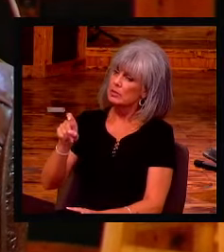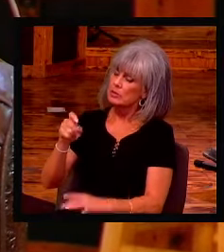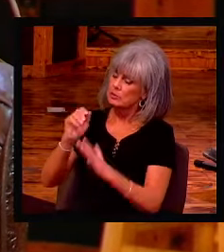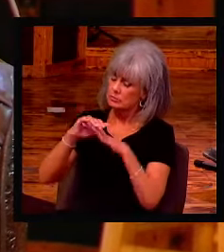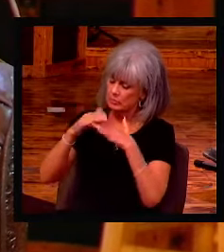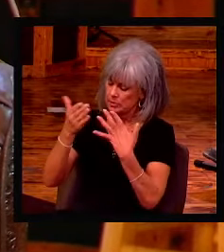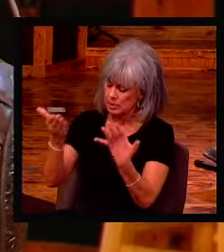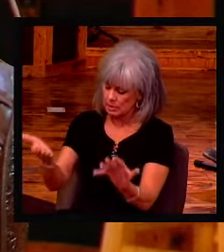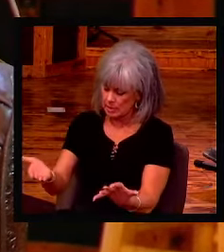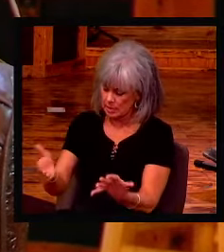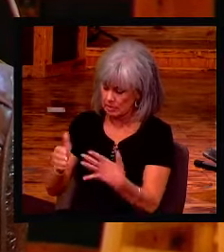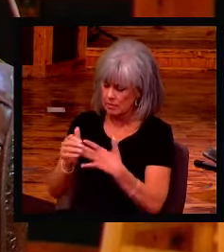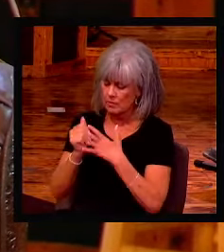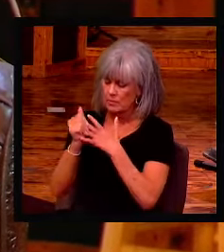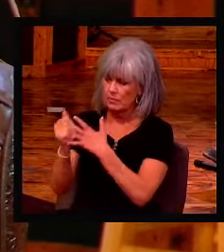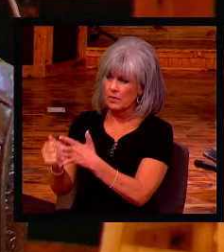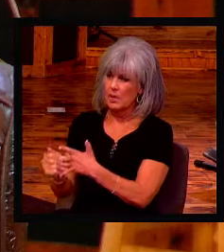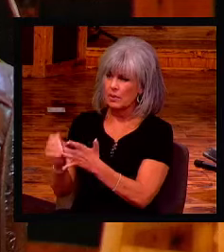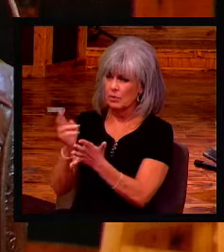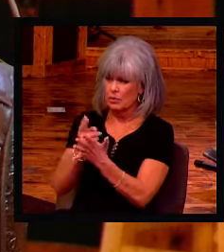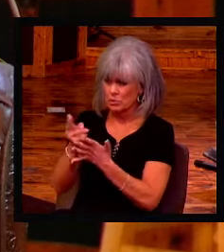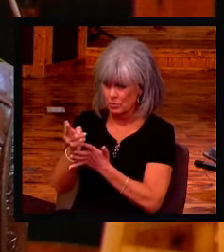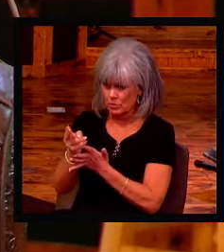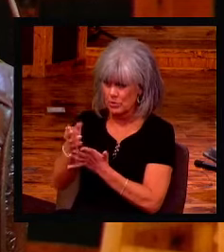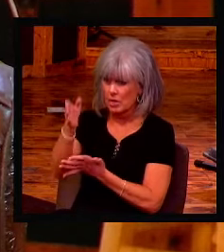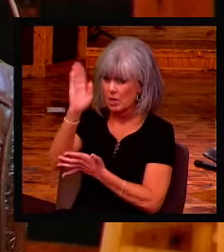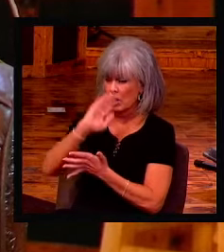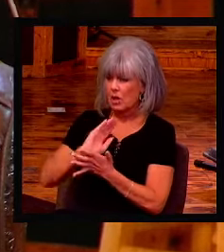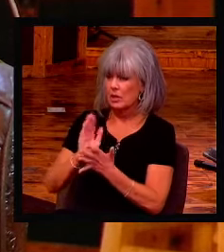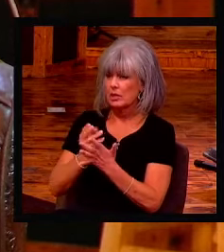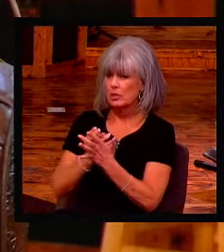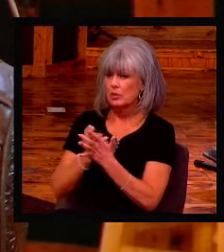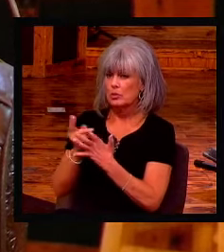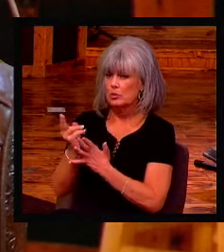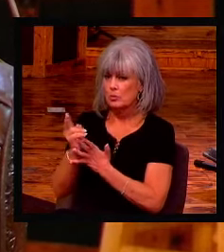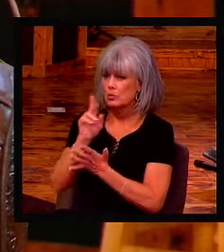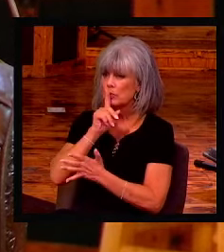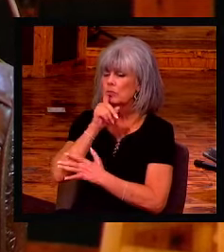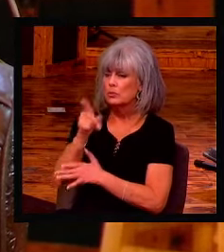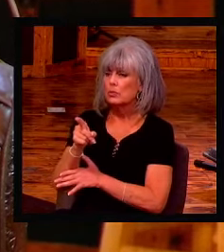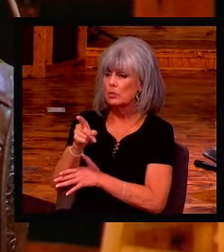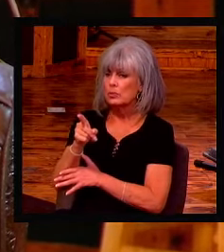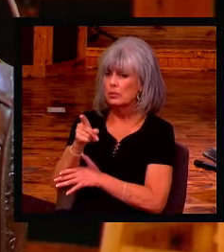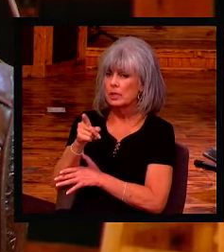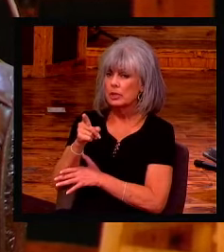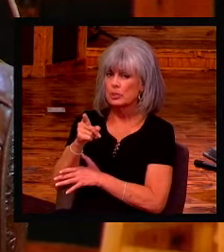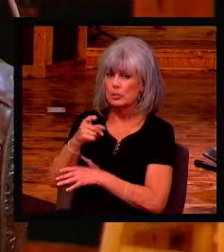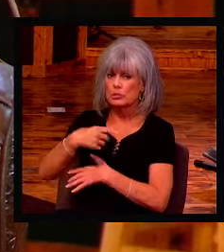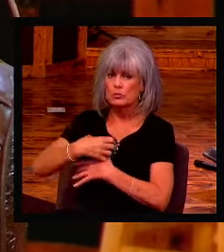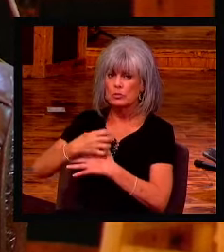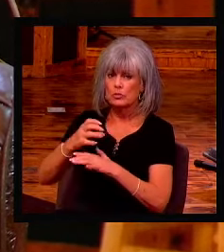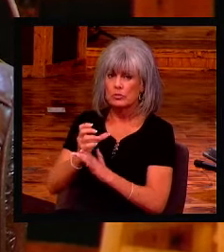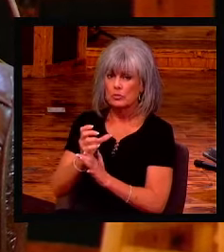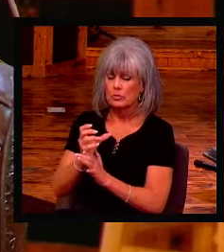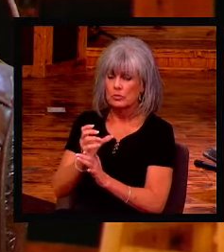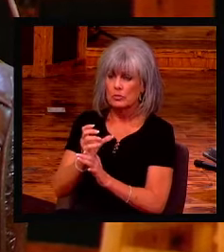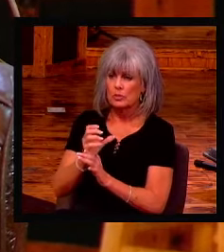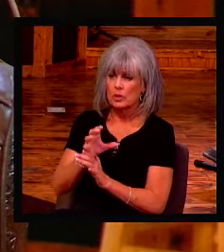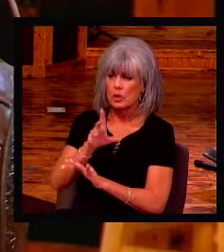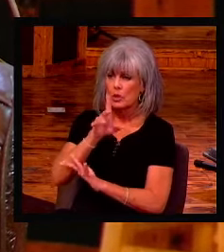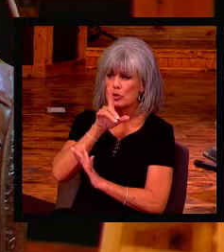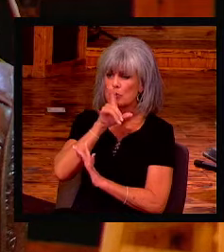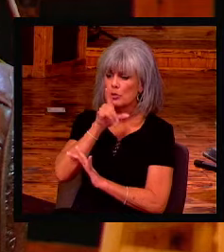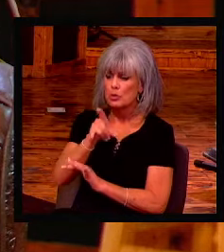and follow the true God, the true creation, the true person that's